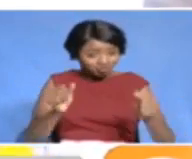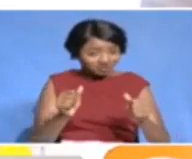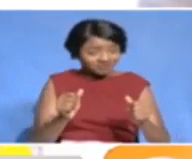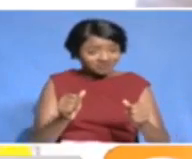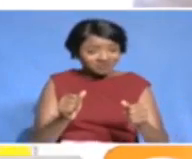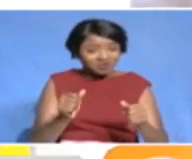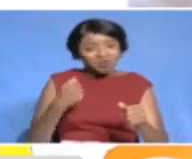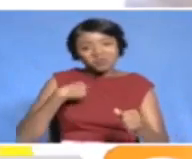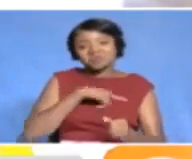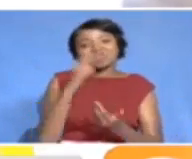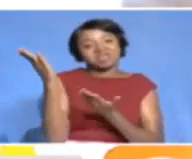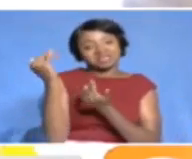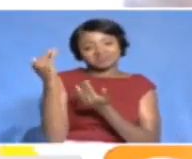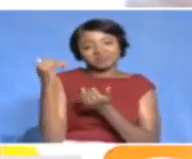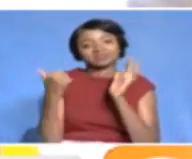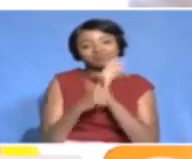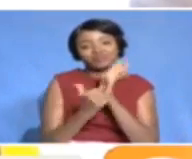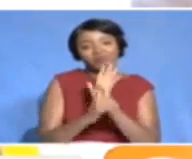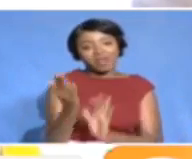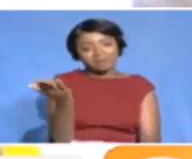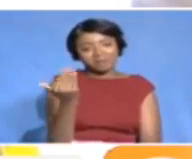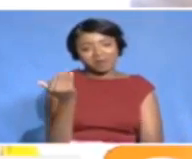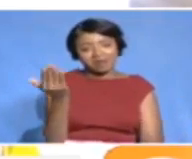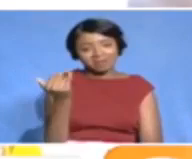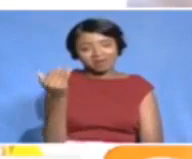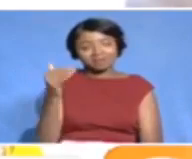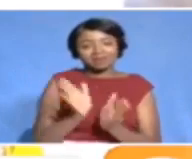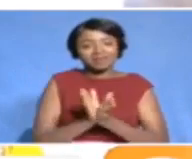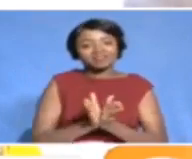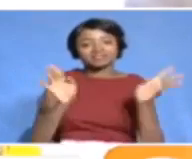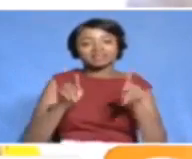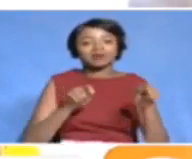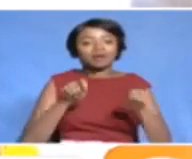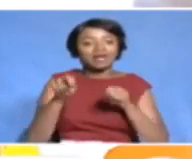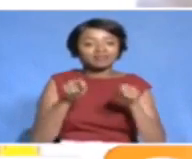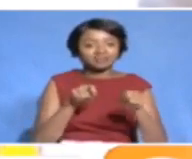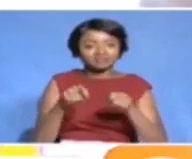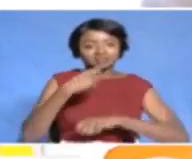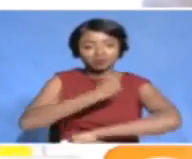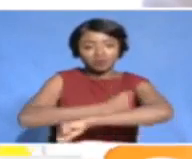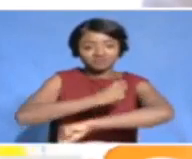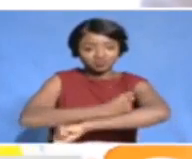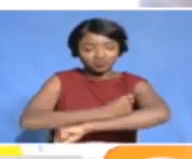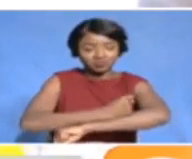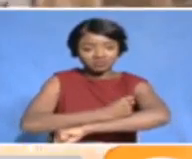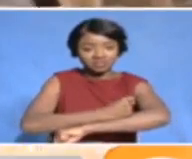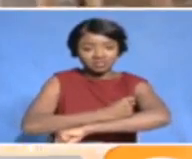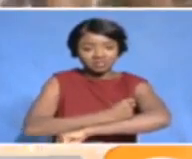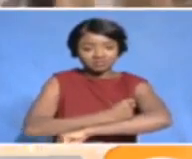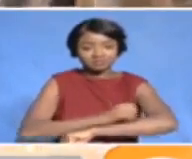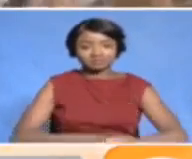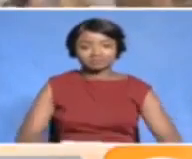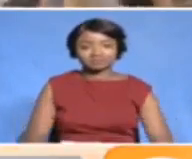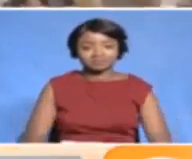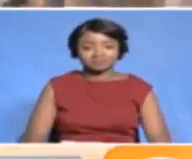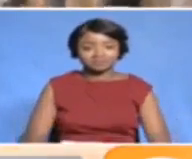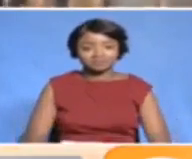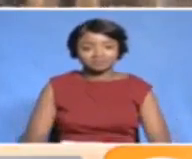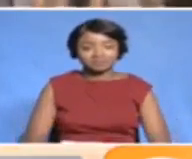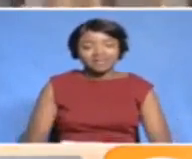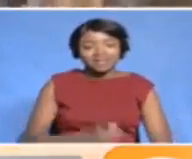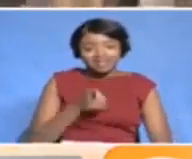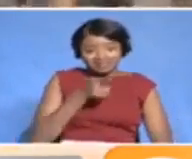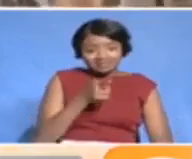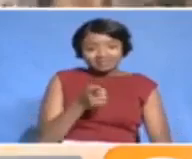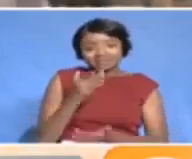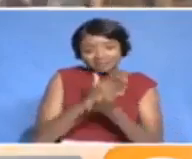we expect a crisis in the general administration of schools in the intervening weeks. In what can be partly attributed